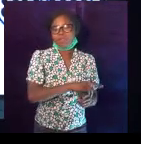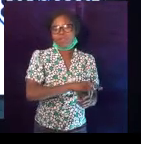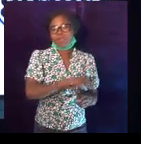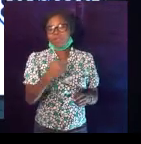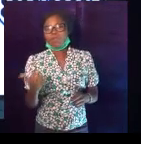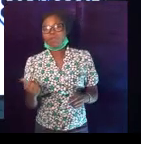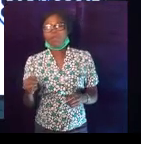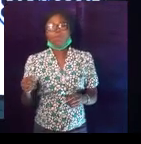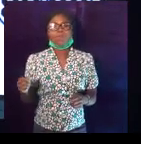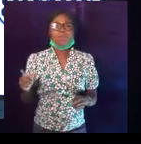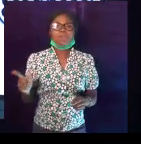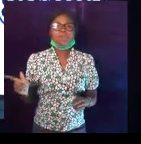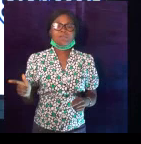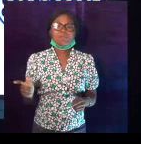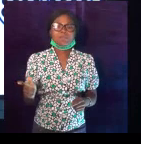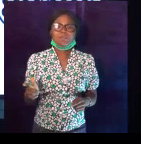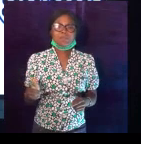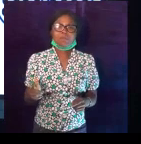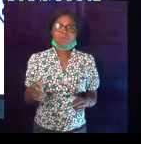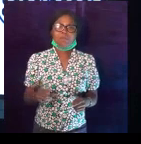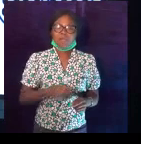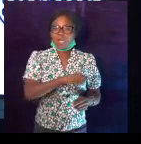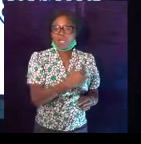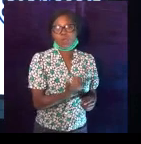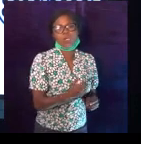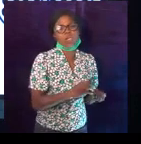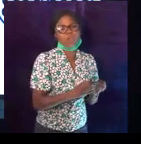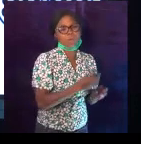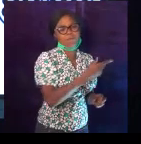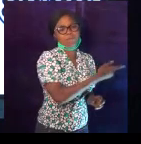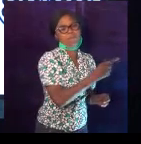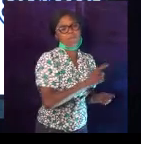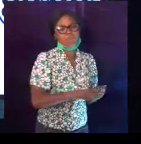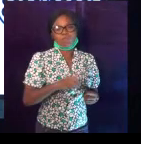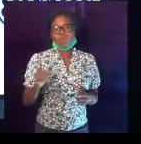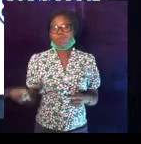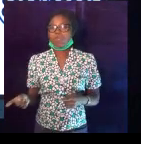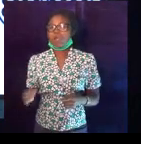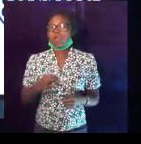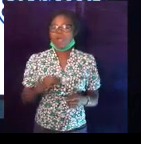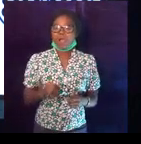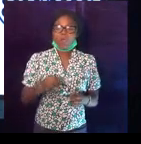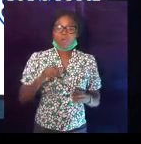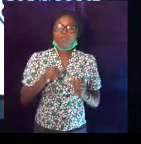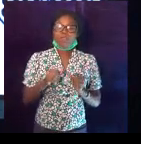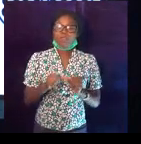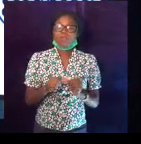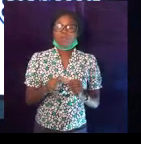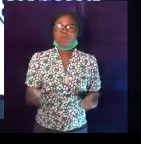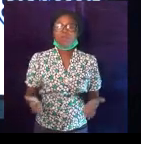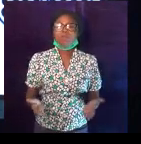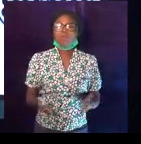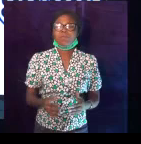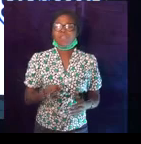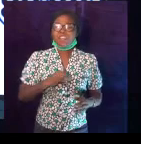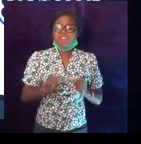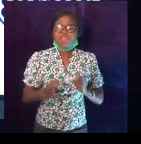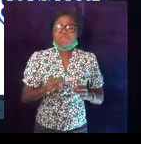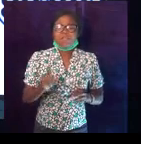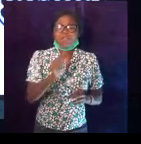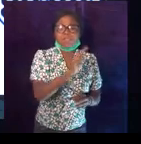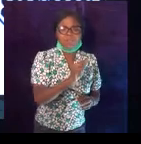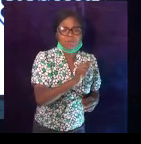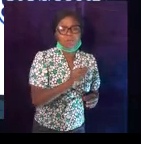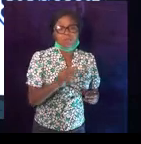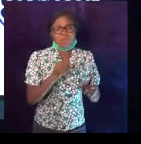another one from that end. Then another one from this end and another one from that end. Then I need to take a pause here. Because now